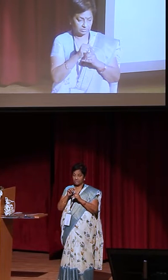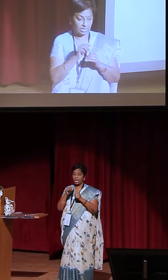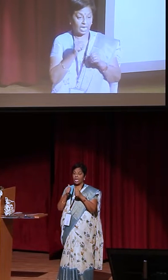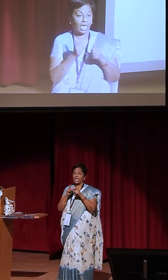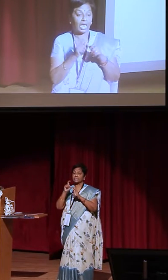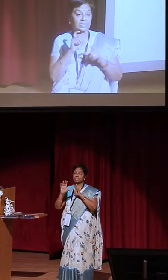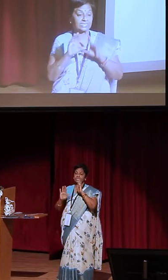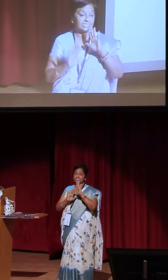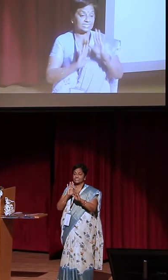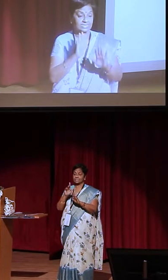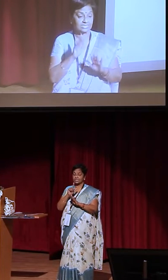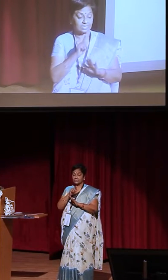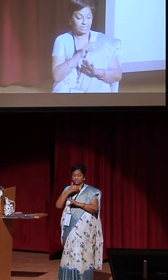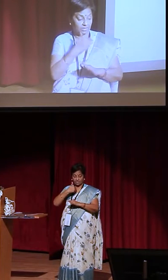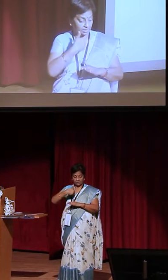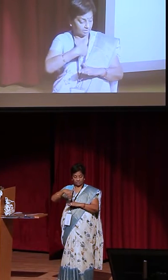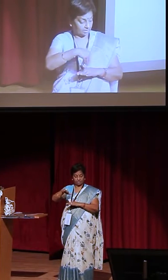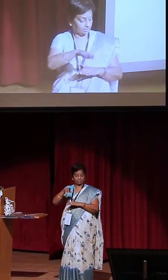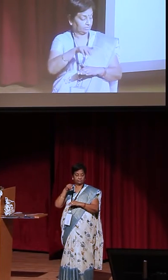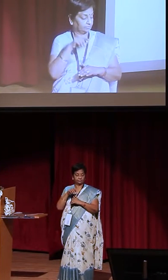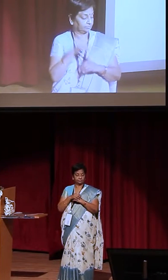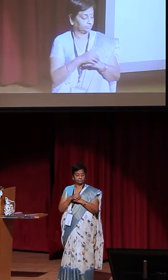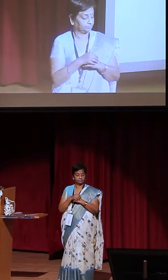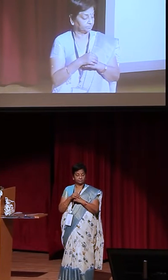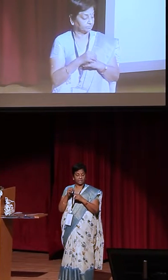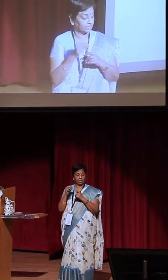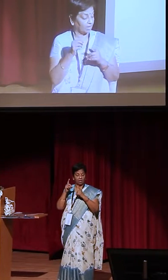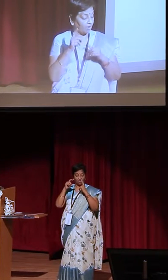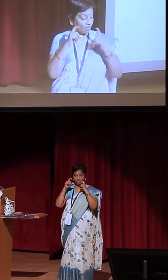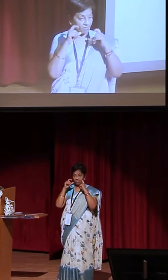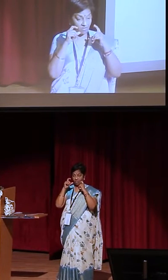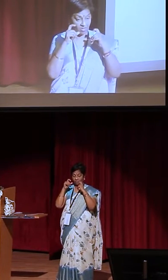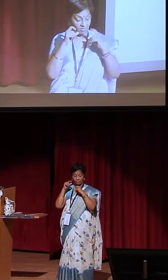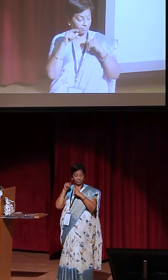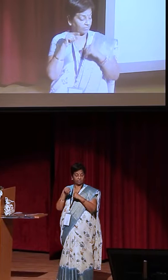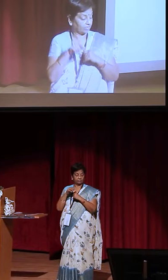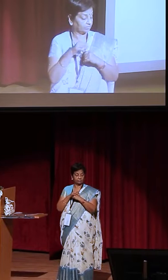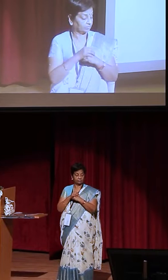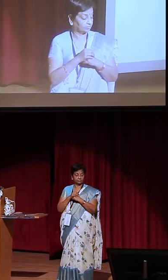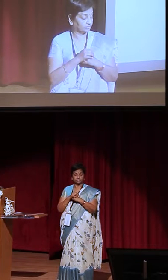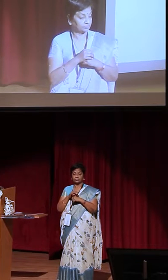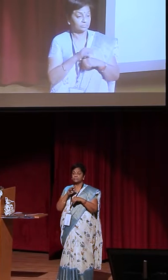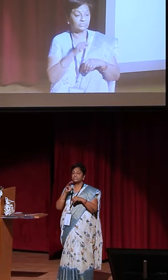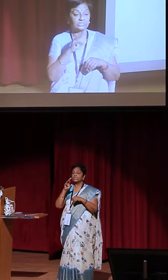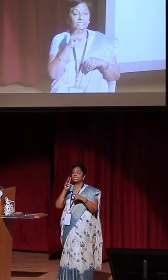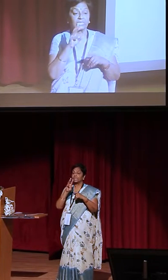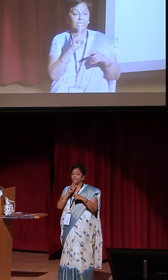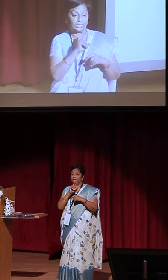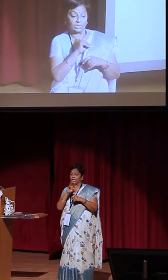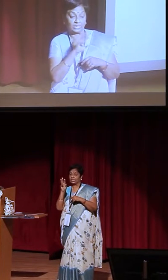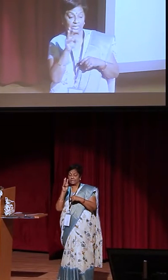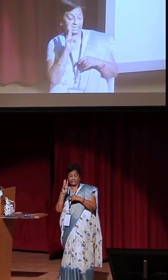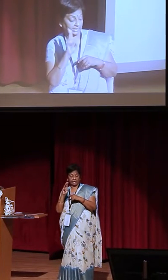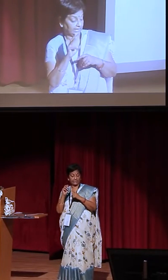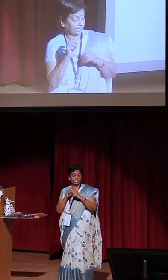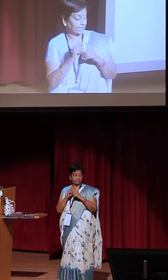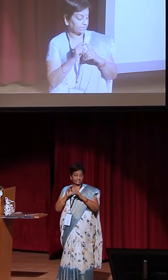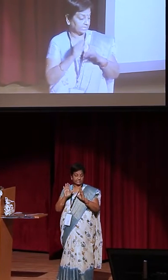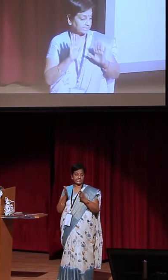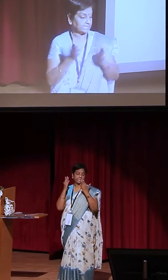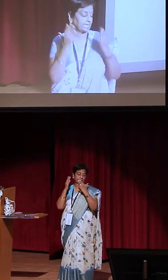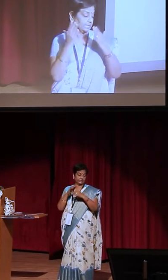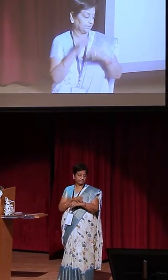action, assisting exploration of a tactile photograph of a teapot from Boston Museum.